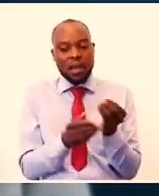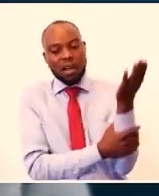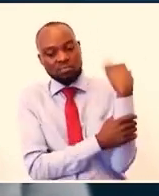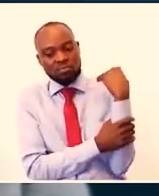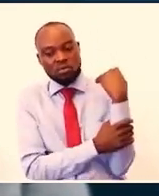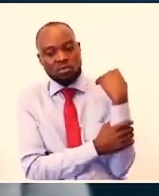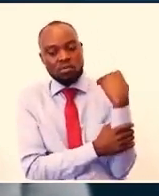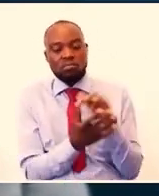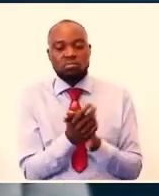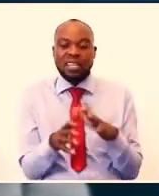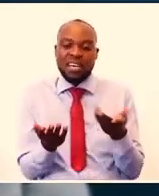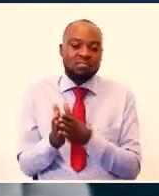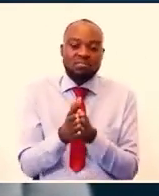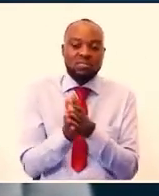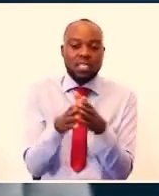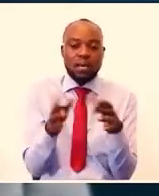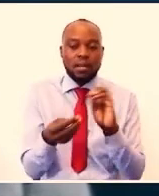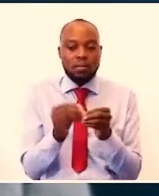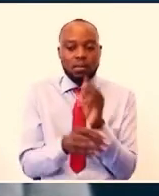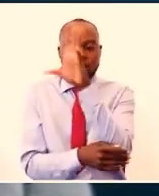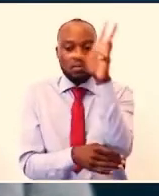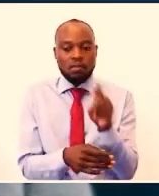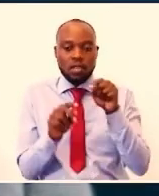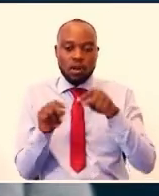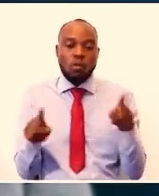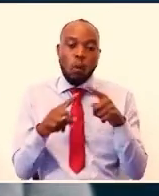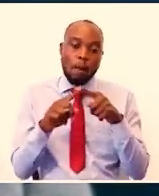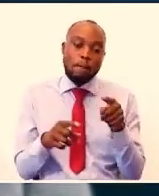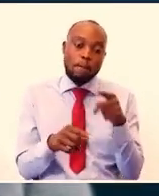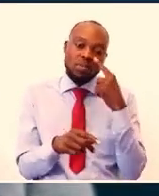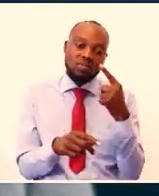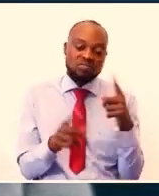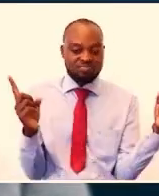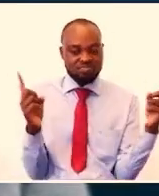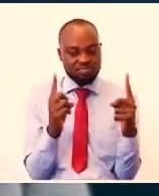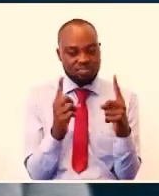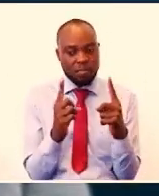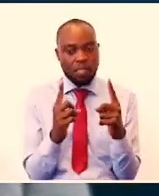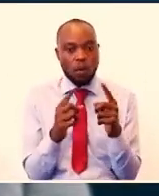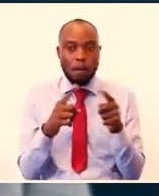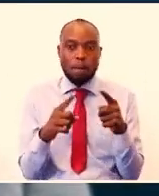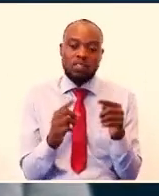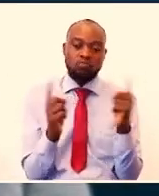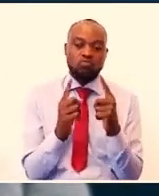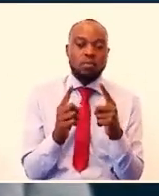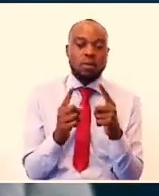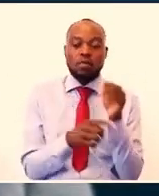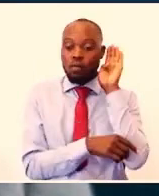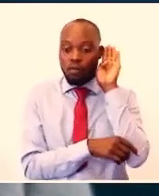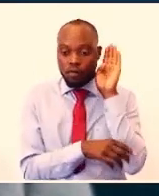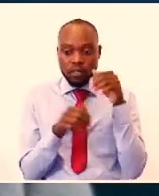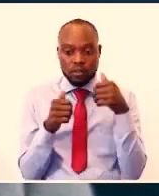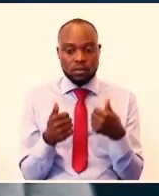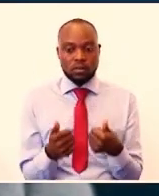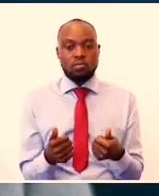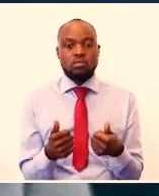African countries, but we are taking a really, really close analytical approach to understand where the debt